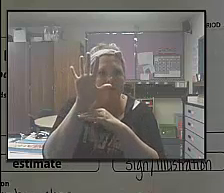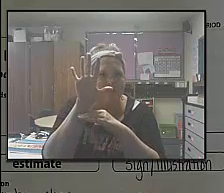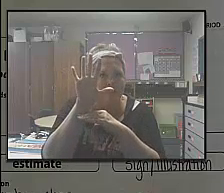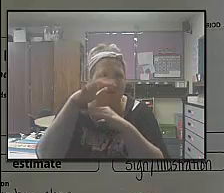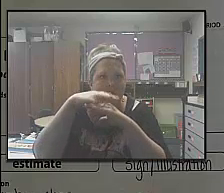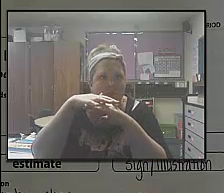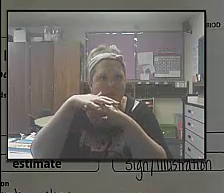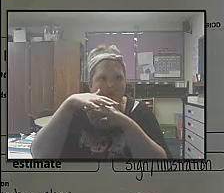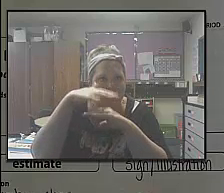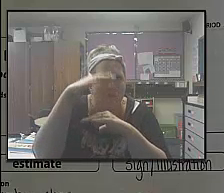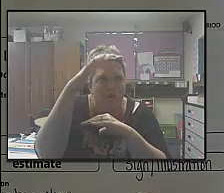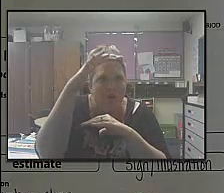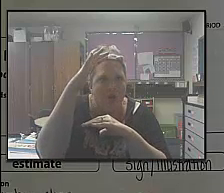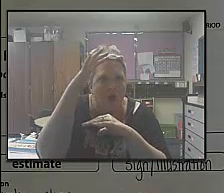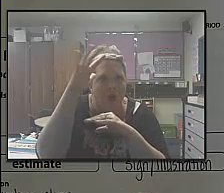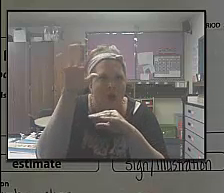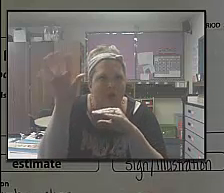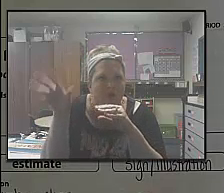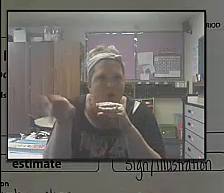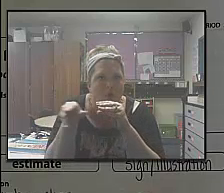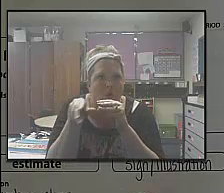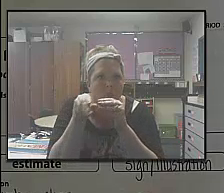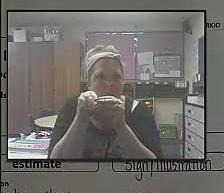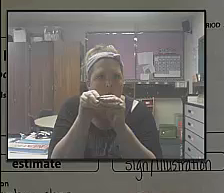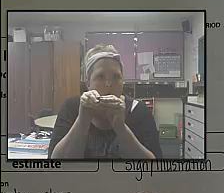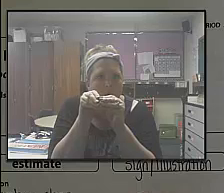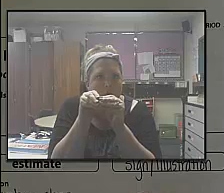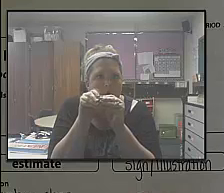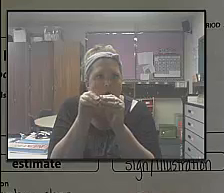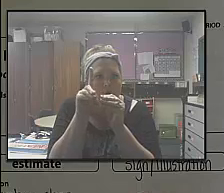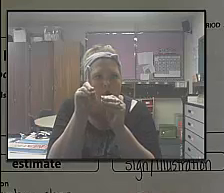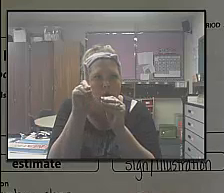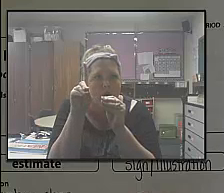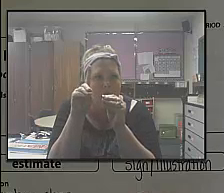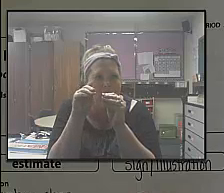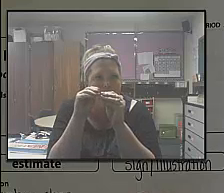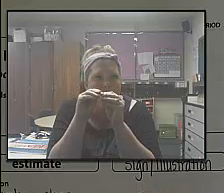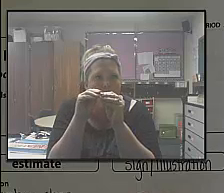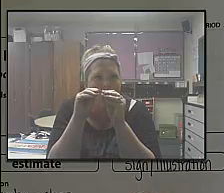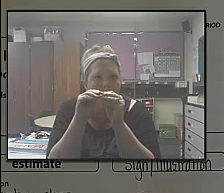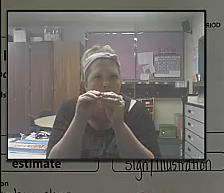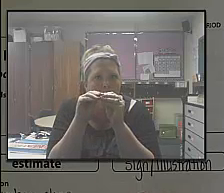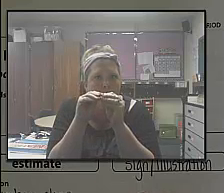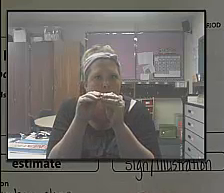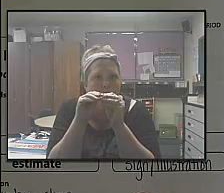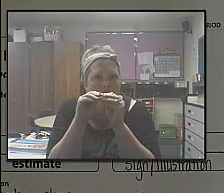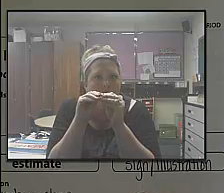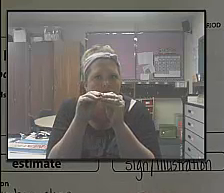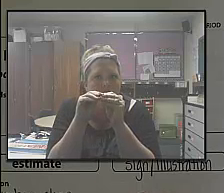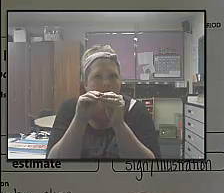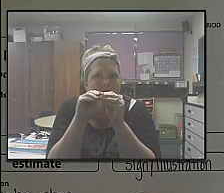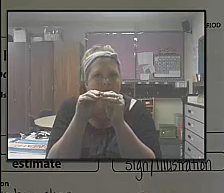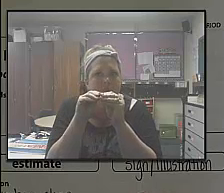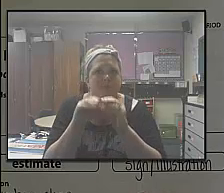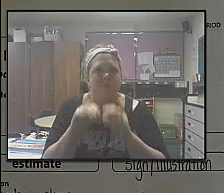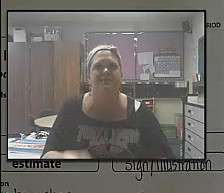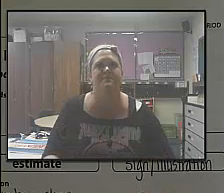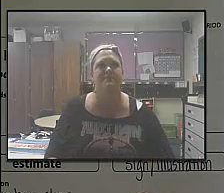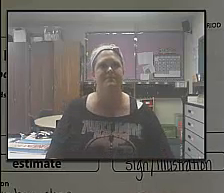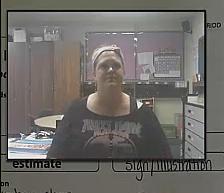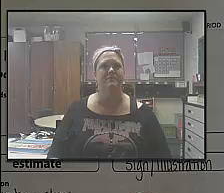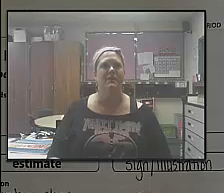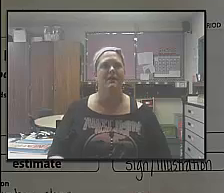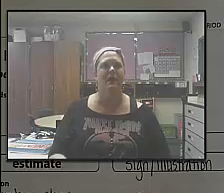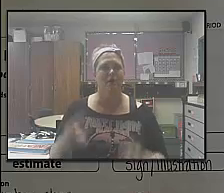same place value position. 5 or more. Oh, that handy dandy notebook I have? And question